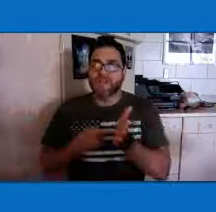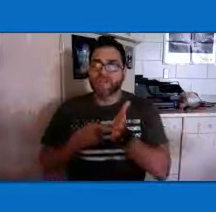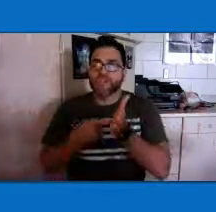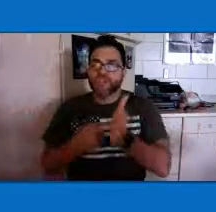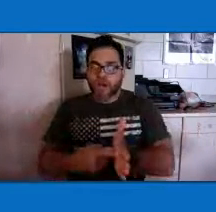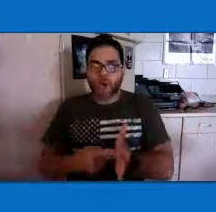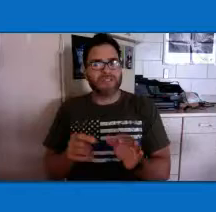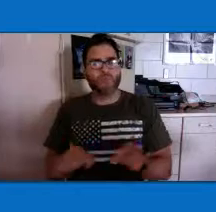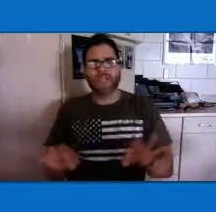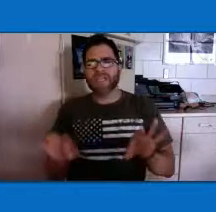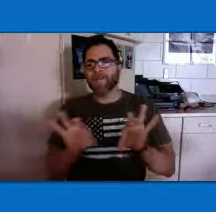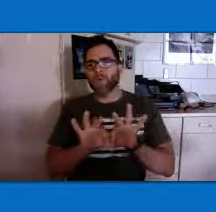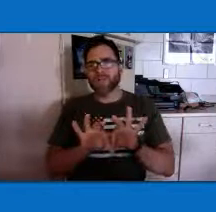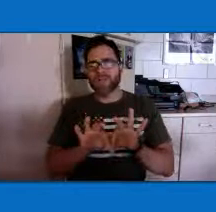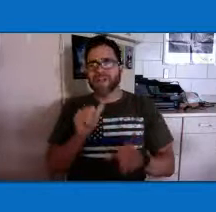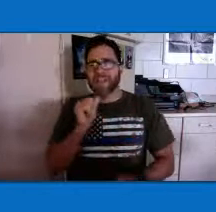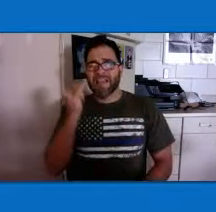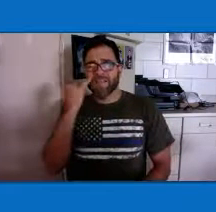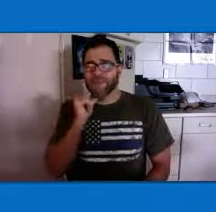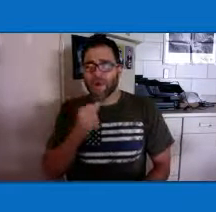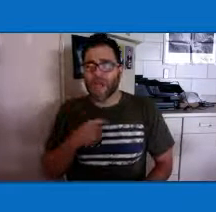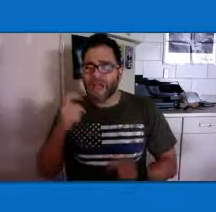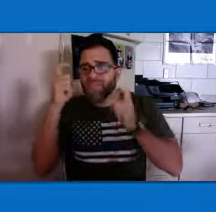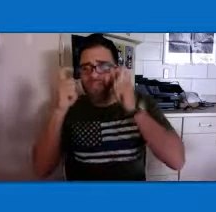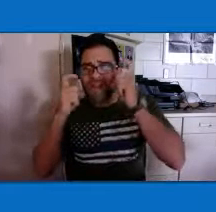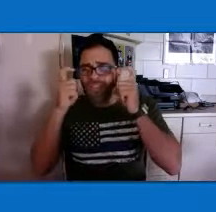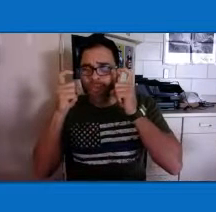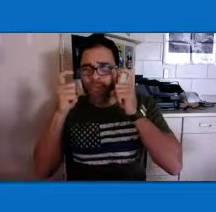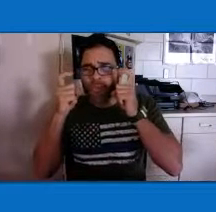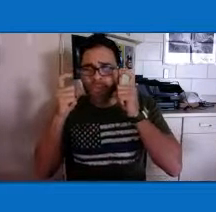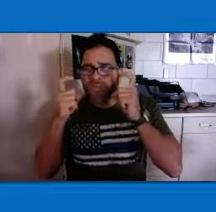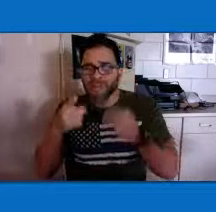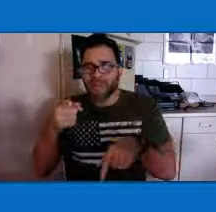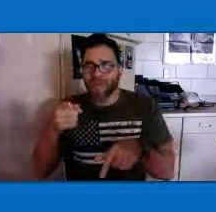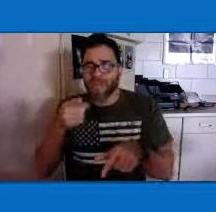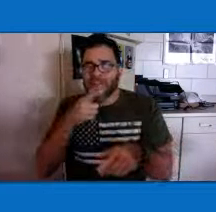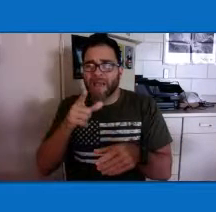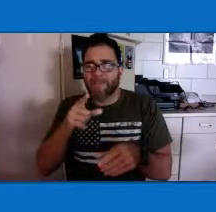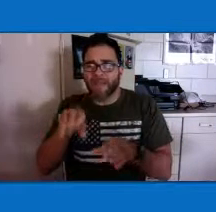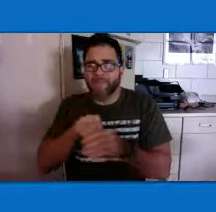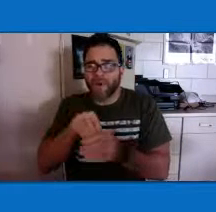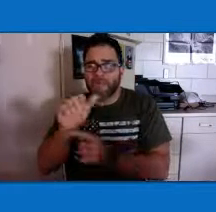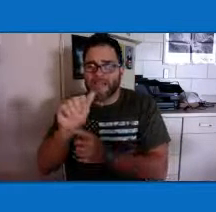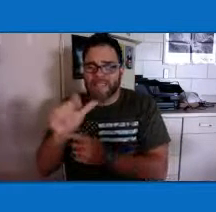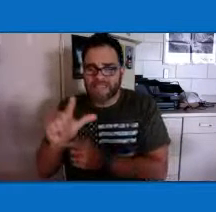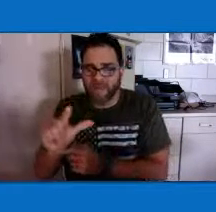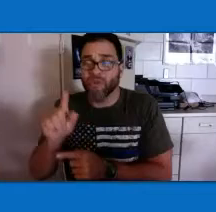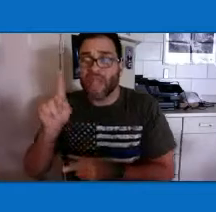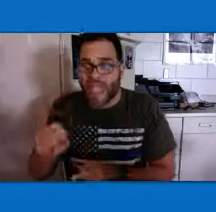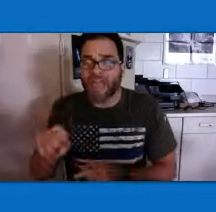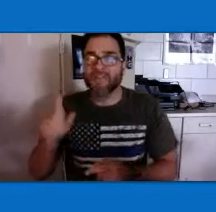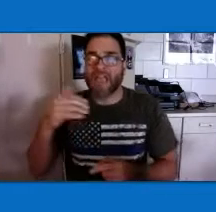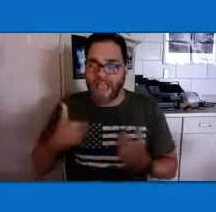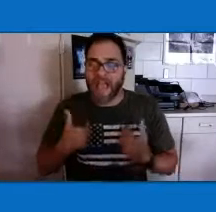brave. Show is really important. If you don't have facial expression, you cannot be involved in yourself.